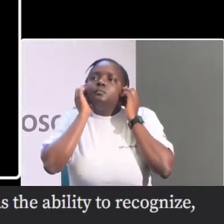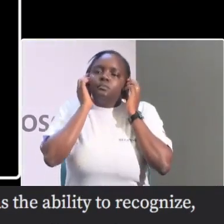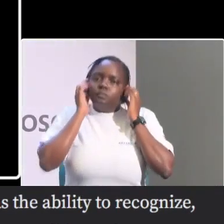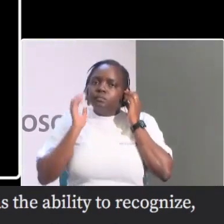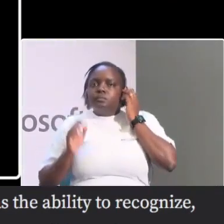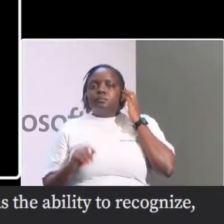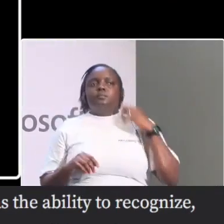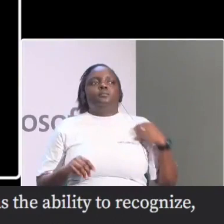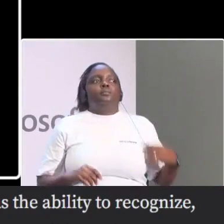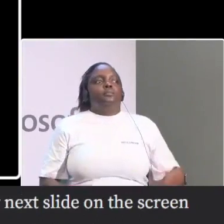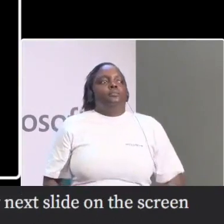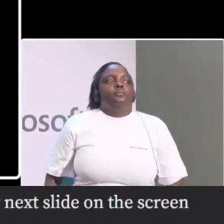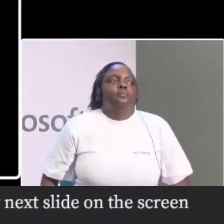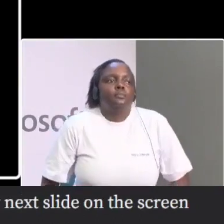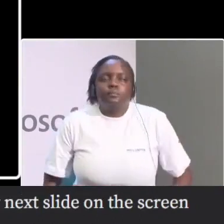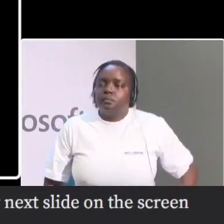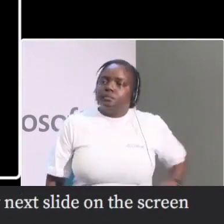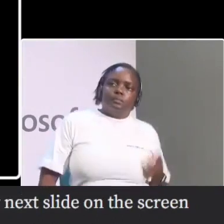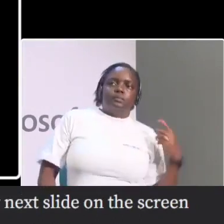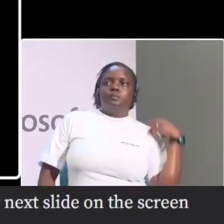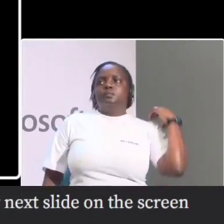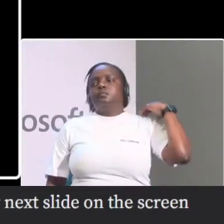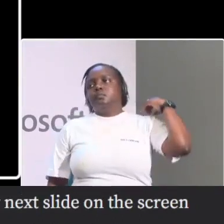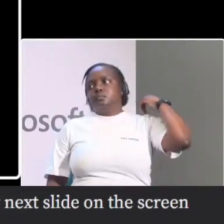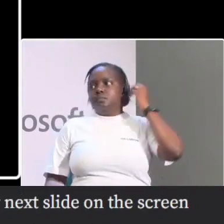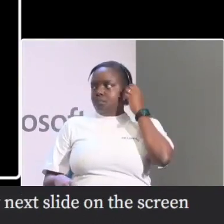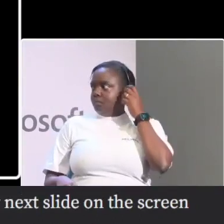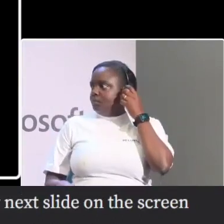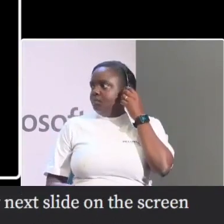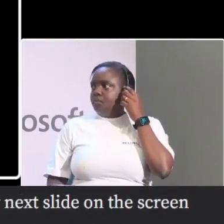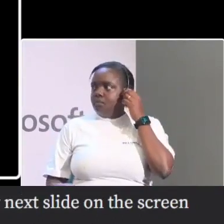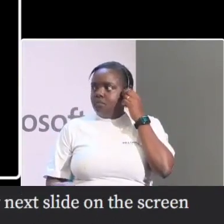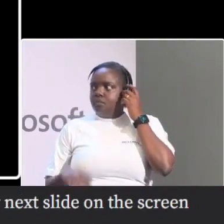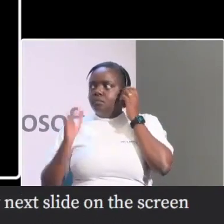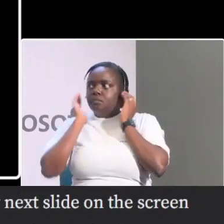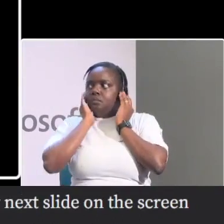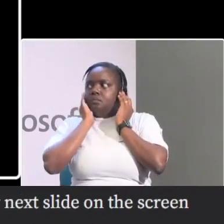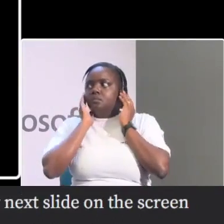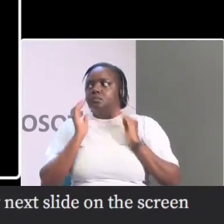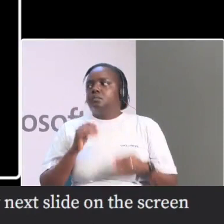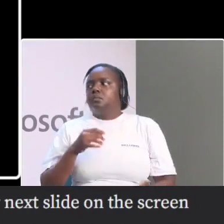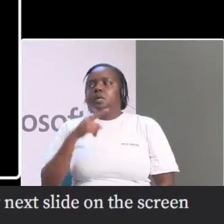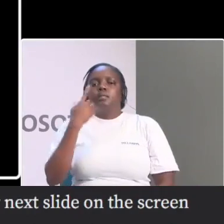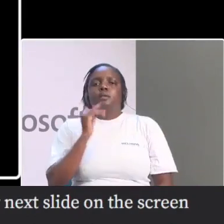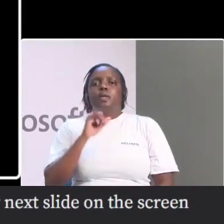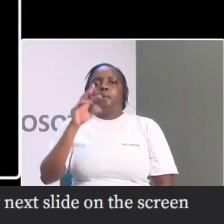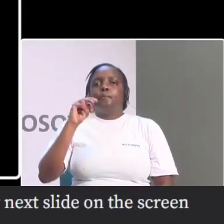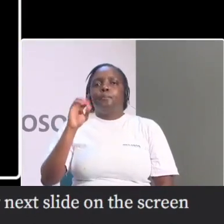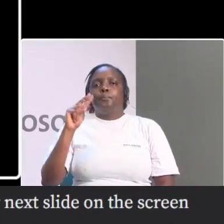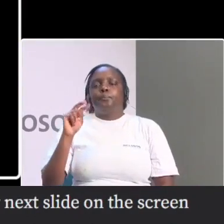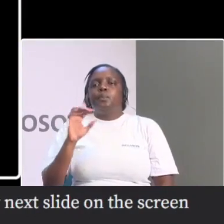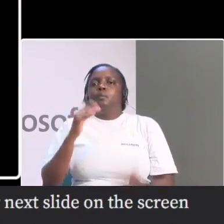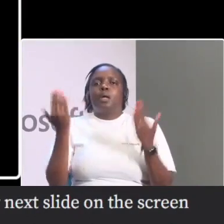sun shining brightly but kind of laughing, and it says too much underneath. On the right is the moon being cuddled by